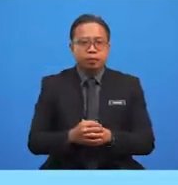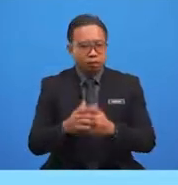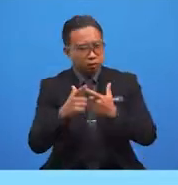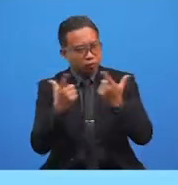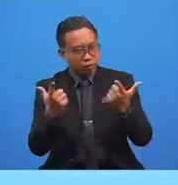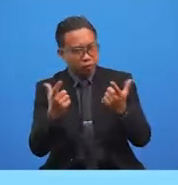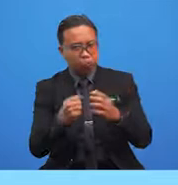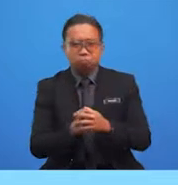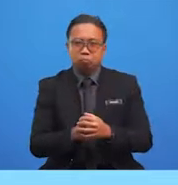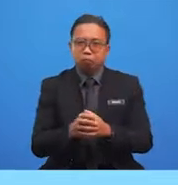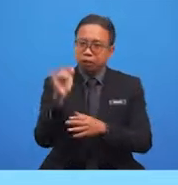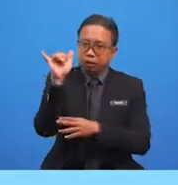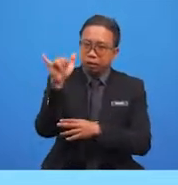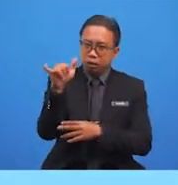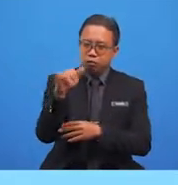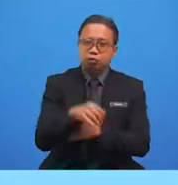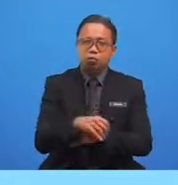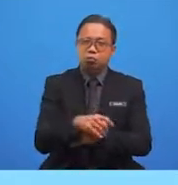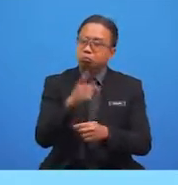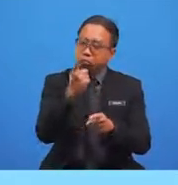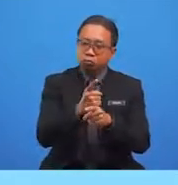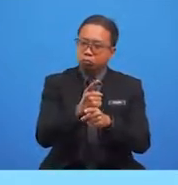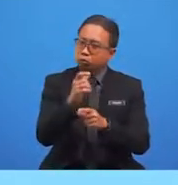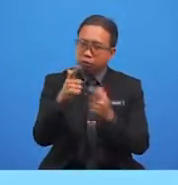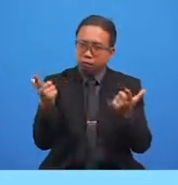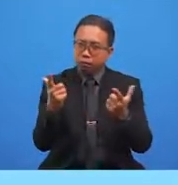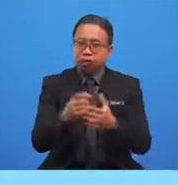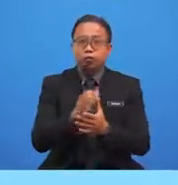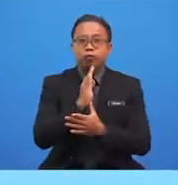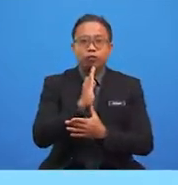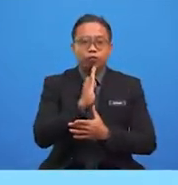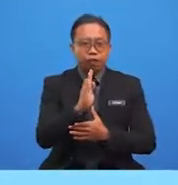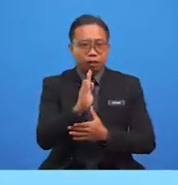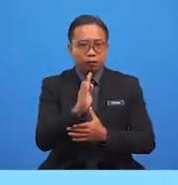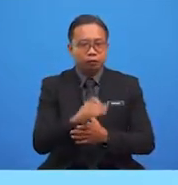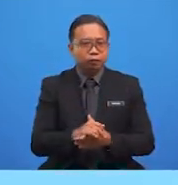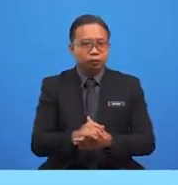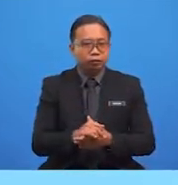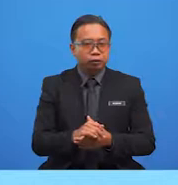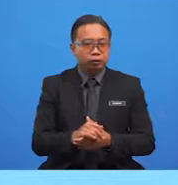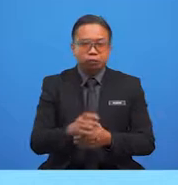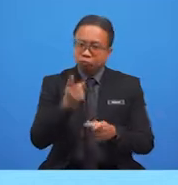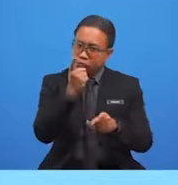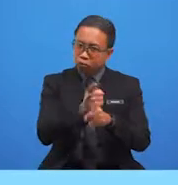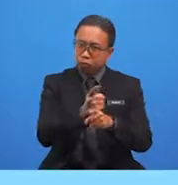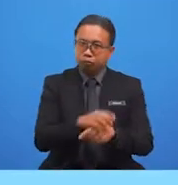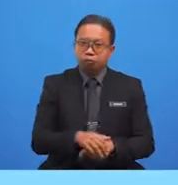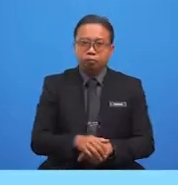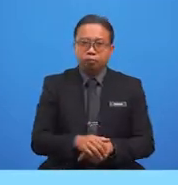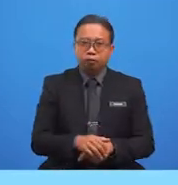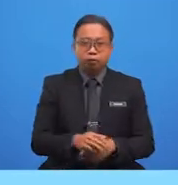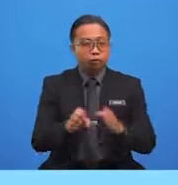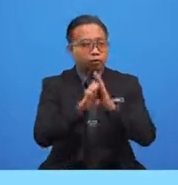different? Yes, definitely. A fact is something that is true.